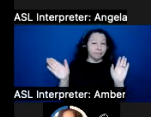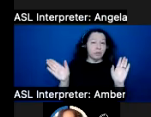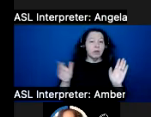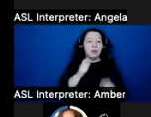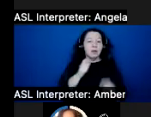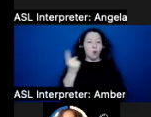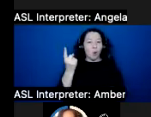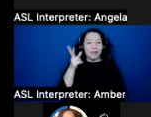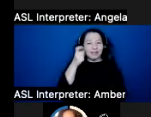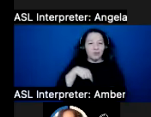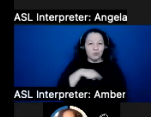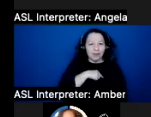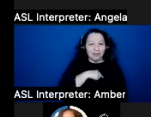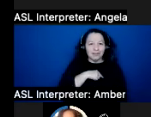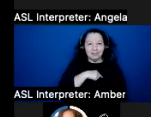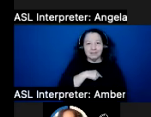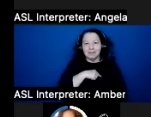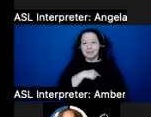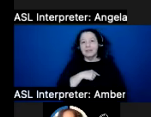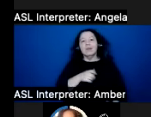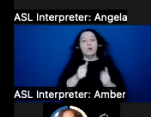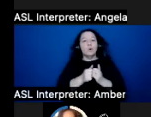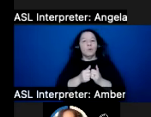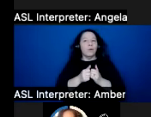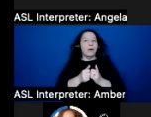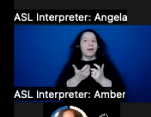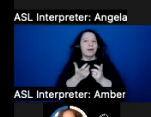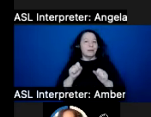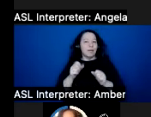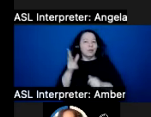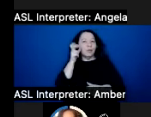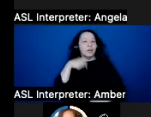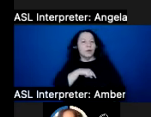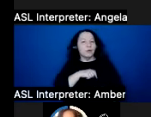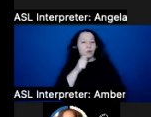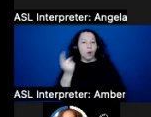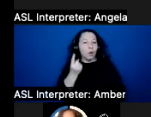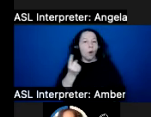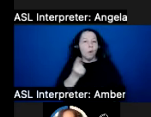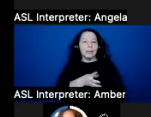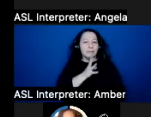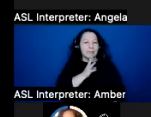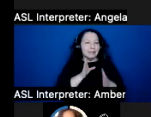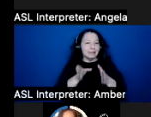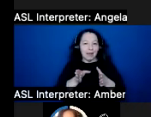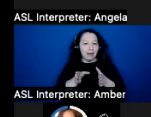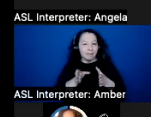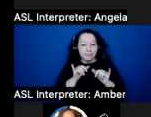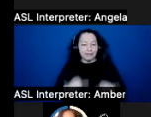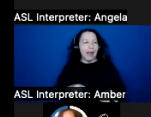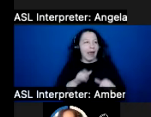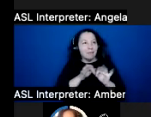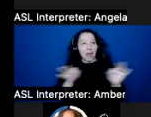listening with an attentive or an attuned ear, and we're not always speaking the same language. And you can act